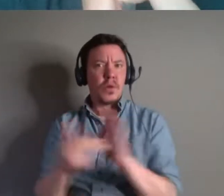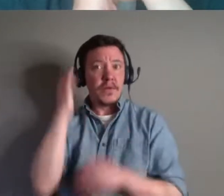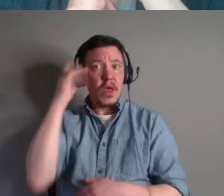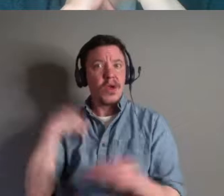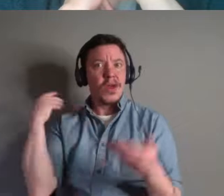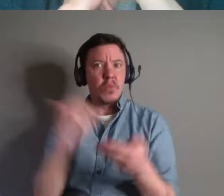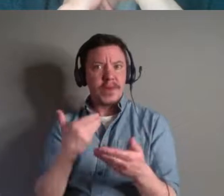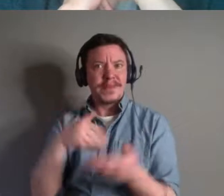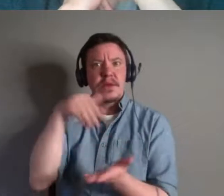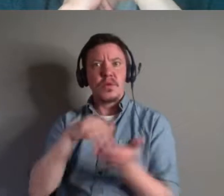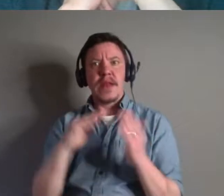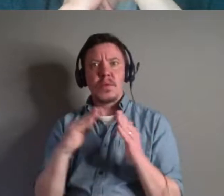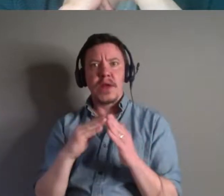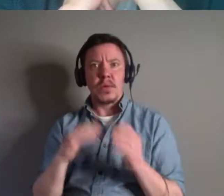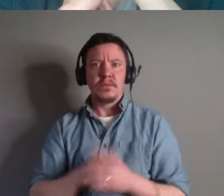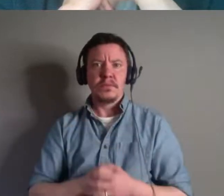to downtown.